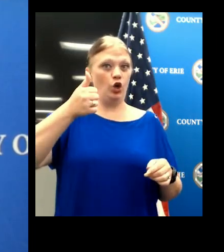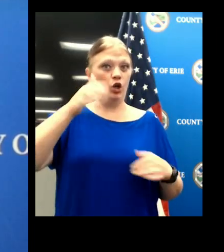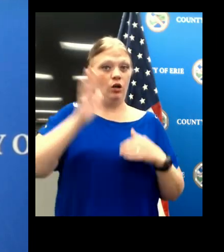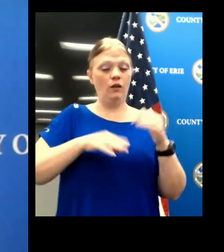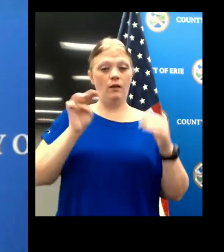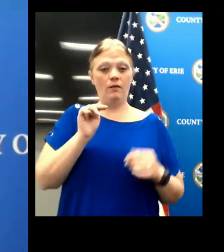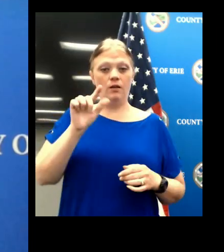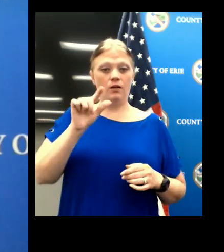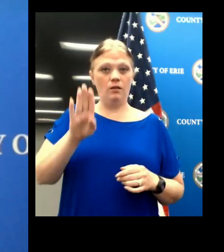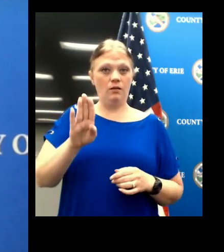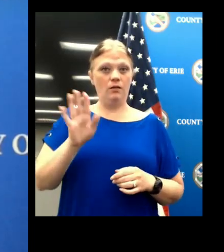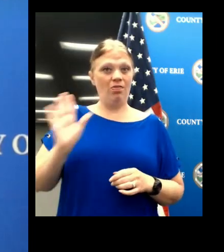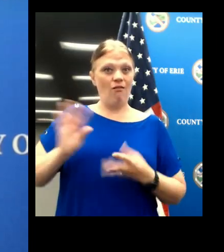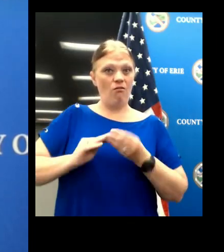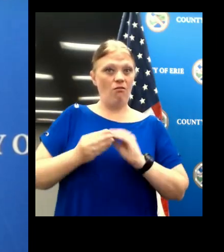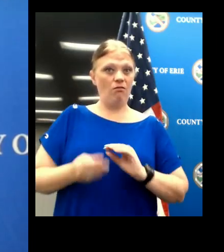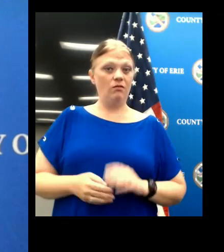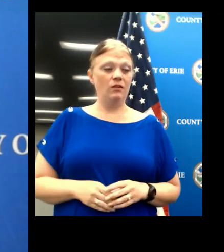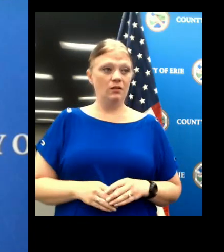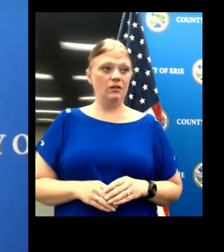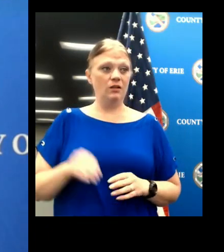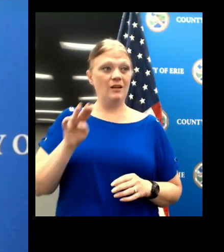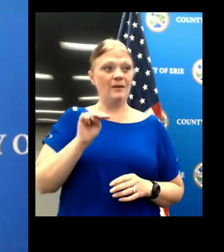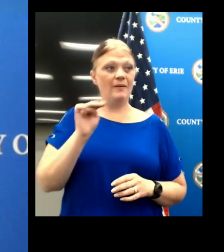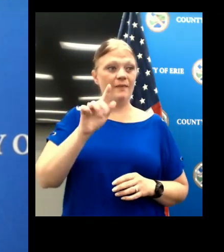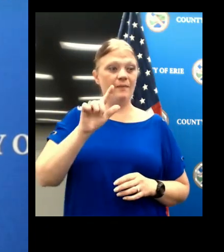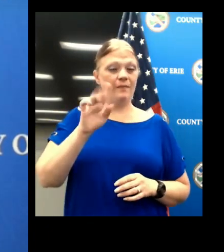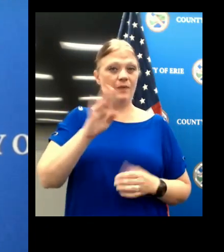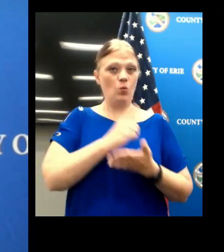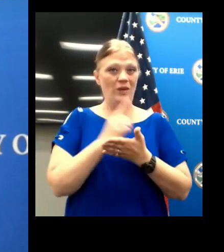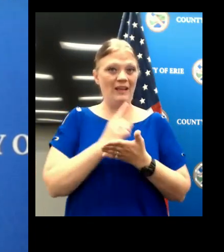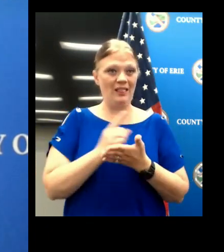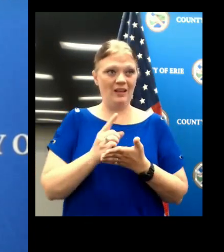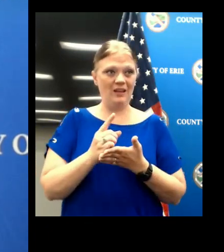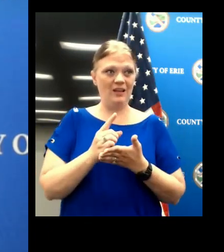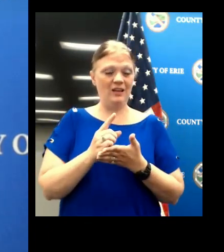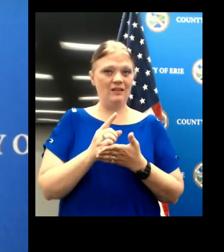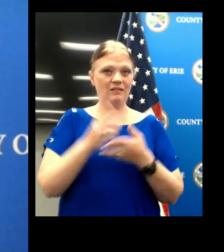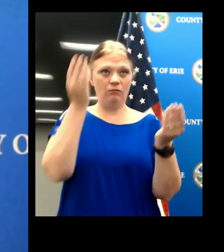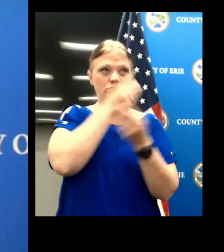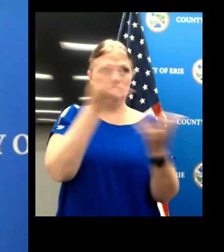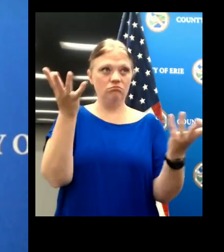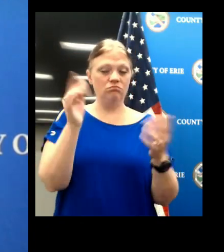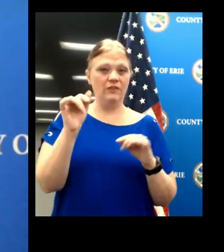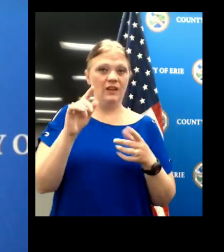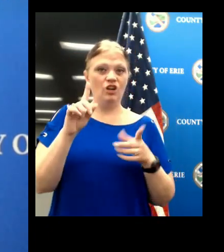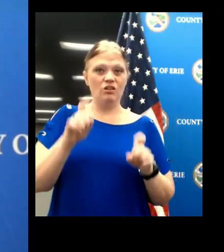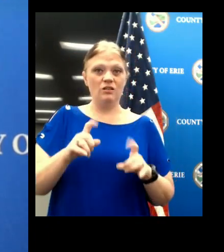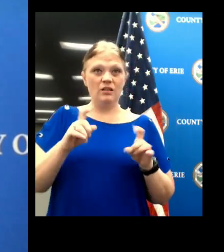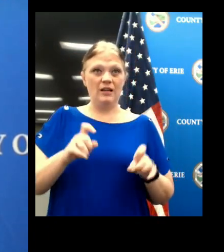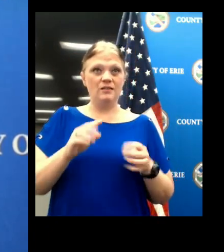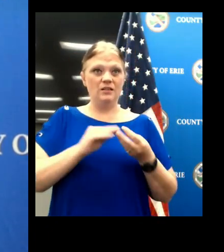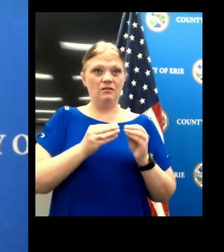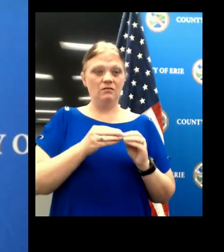League Baseball's testing rates. Major League Baseball on a weekly basis is releasing their testing rates, and it's very small, but